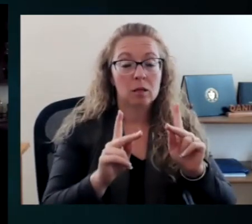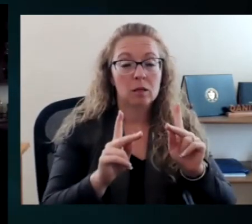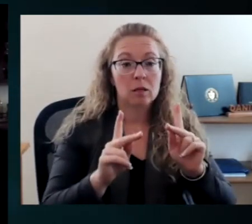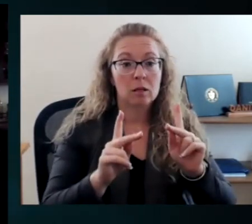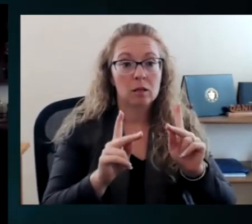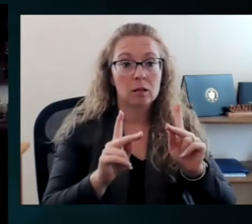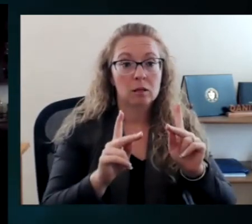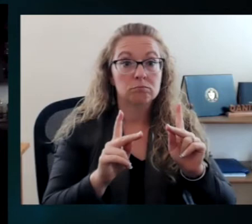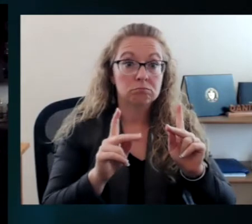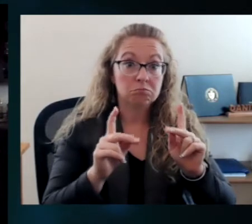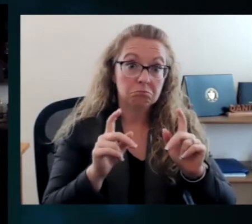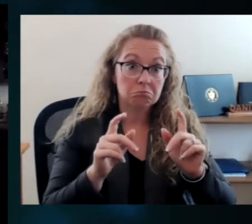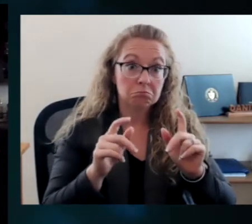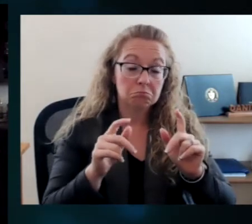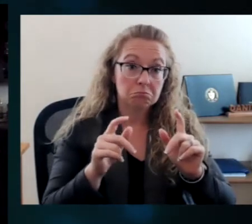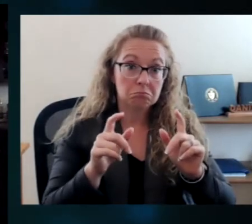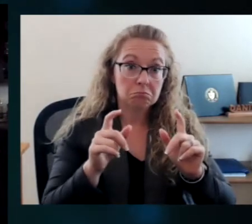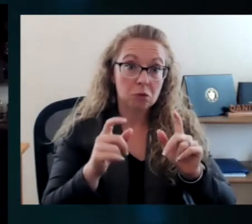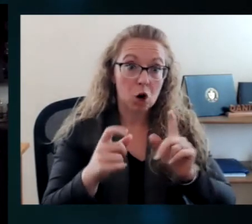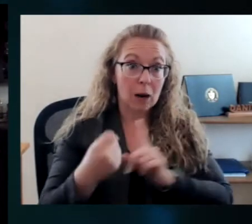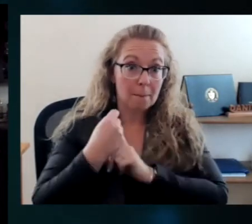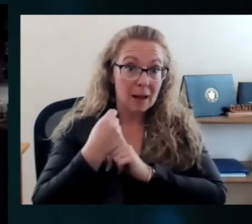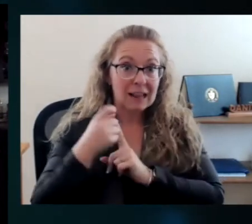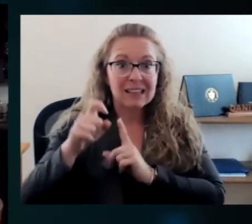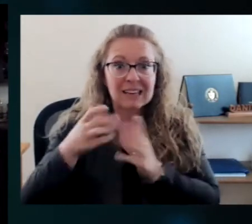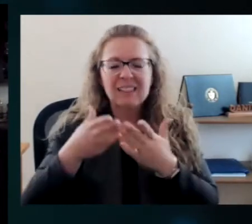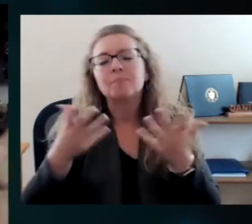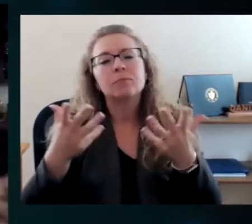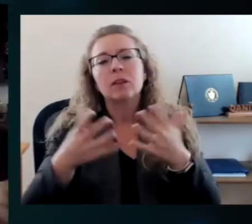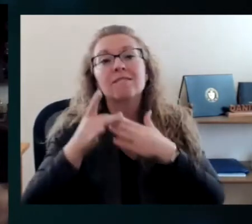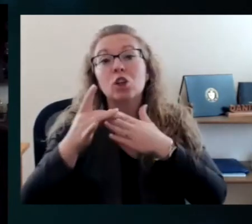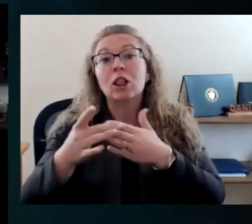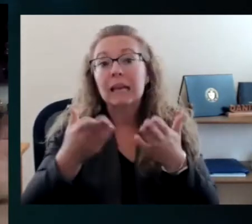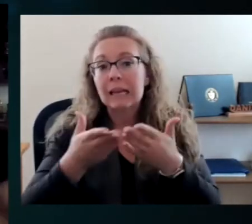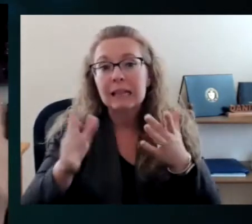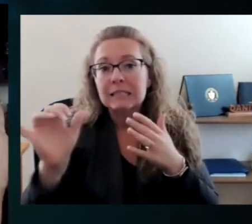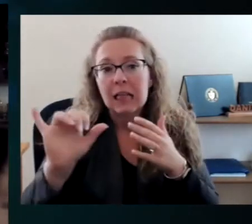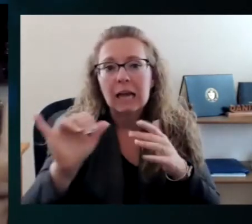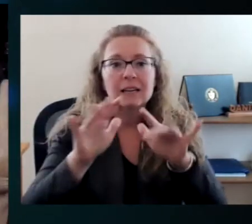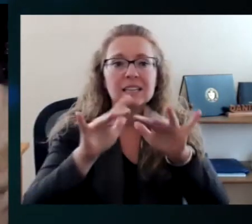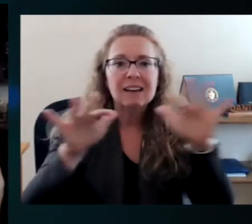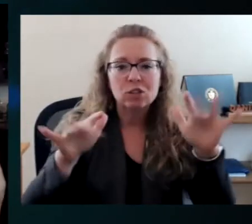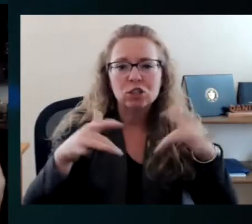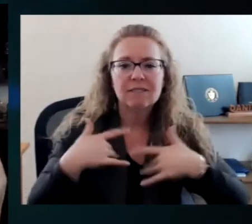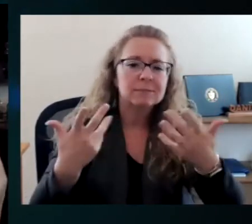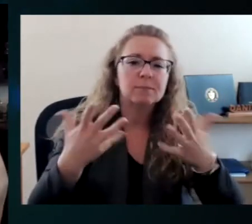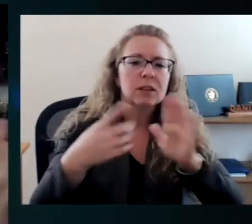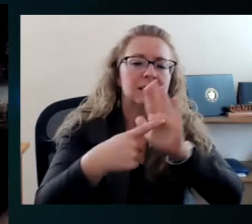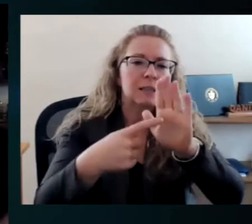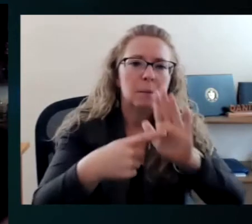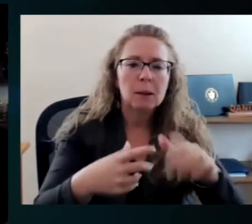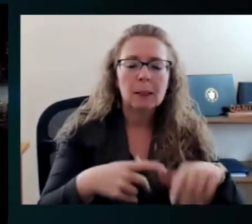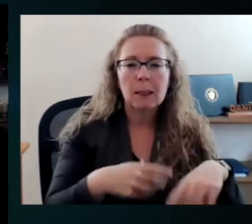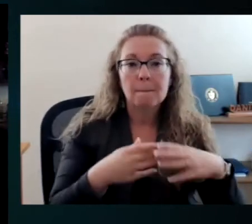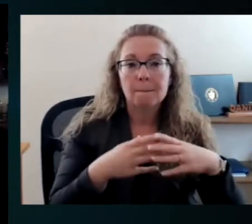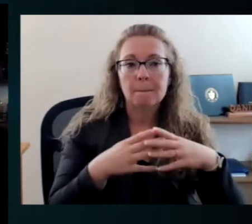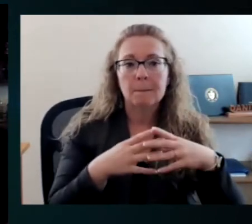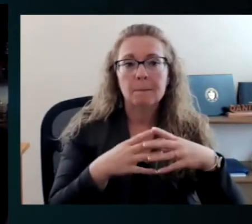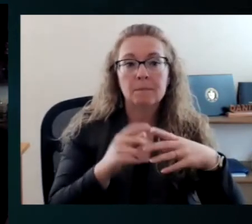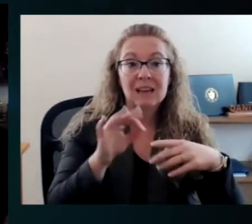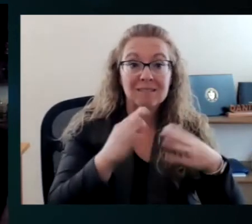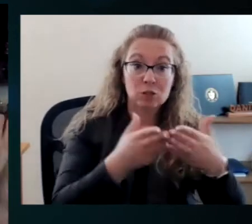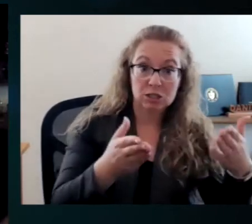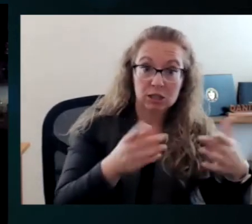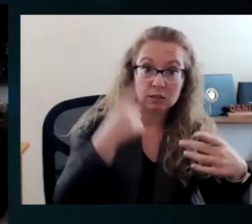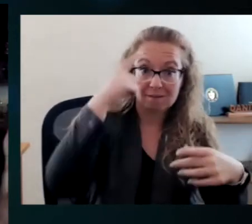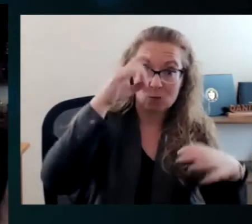things like diversity events, which are meant, I think there needs to be a delineation between things that are meant to be educational and things